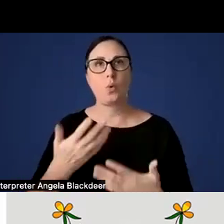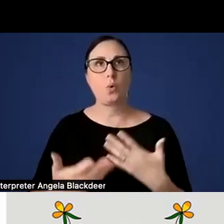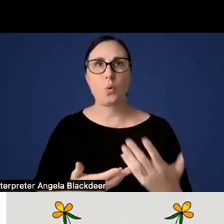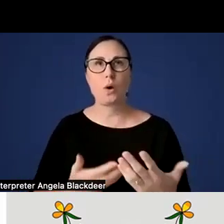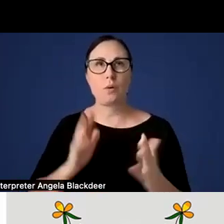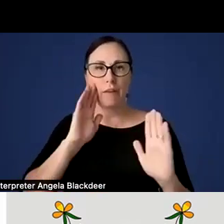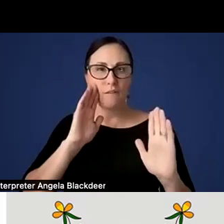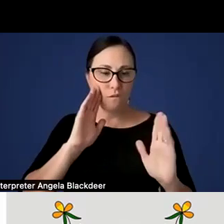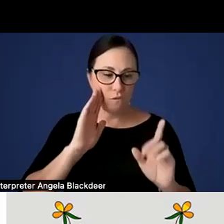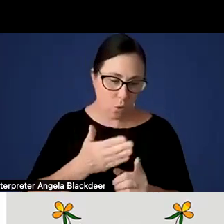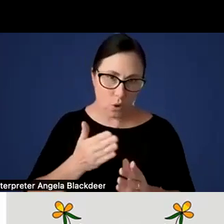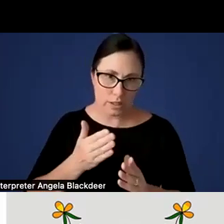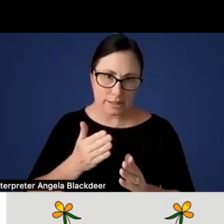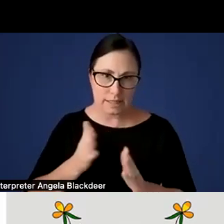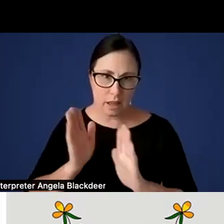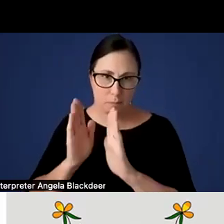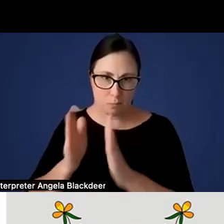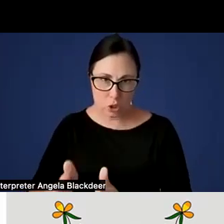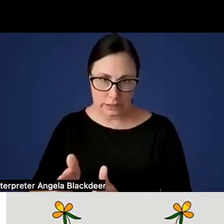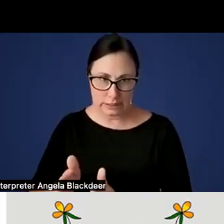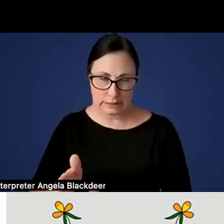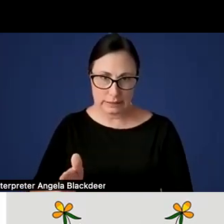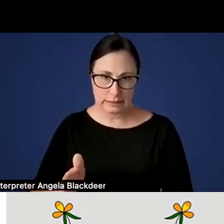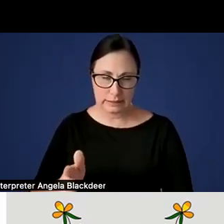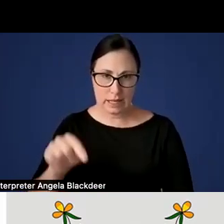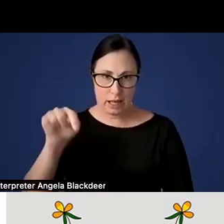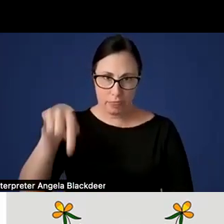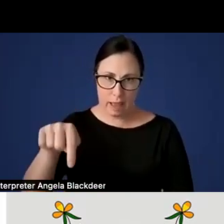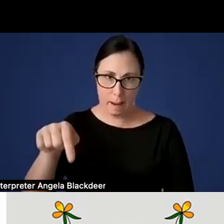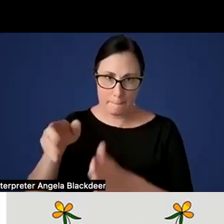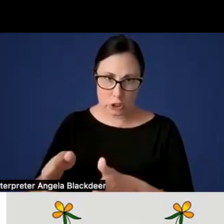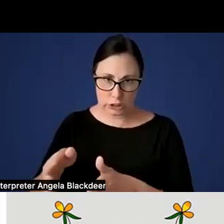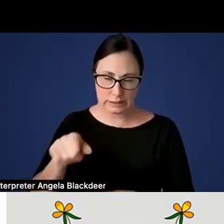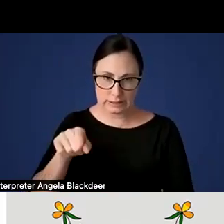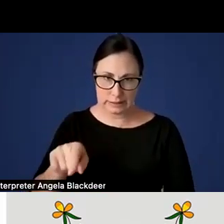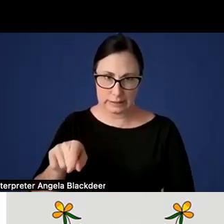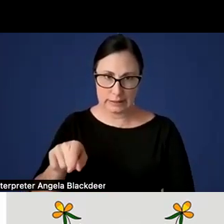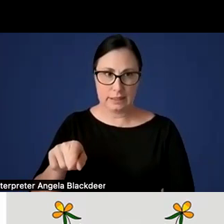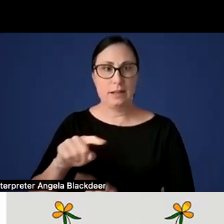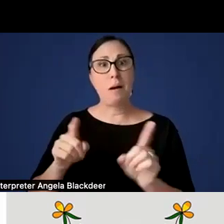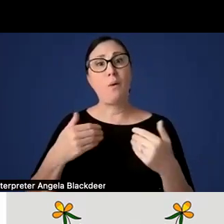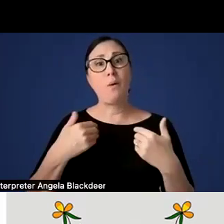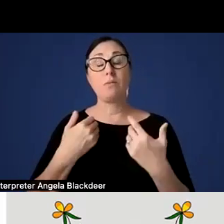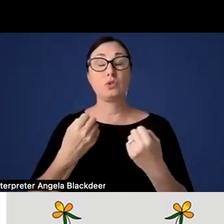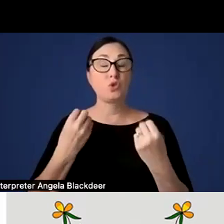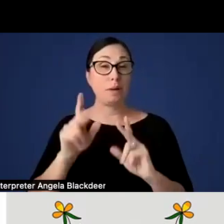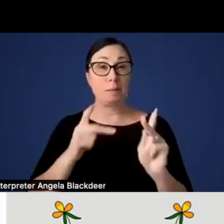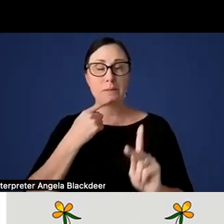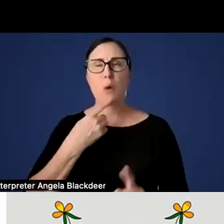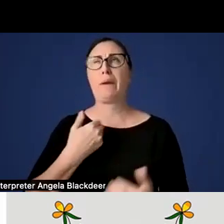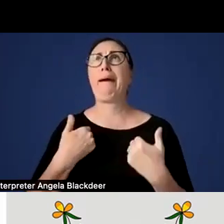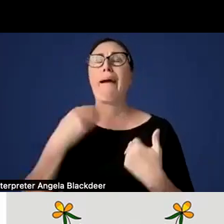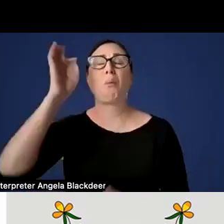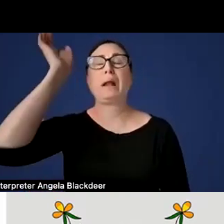the individual. And we think we've all heard this, right? Like, we had no idea, right? It